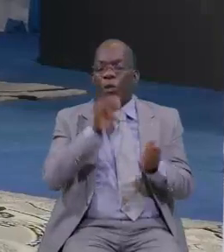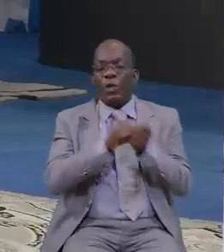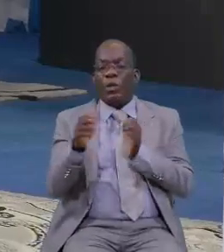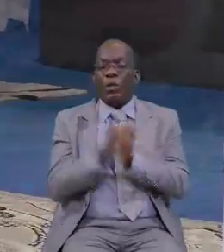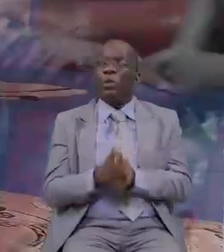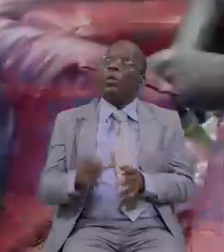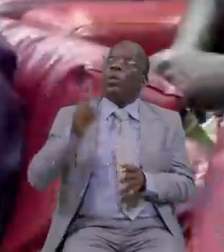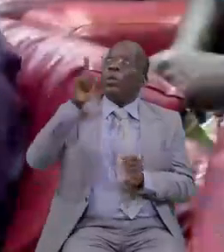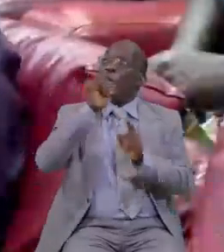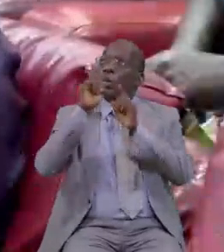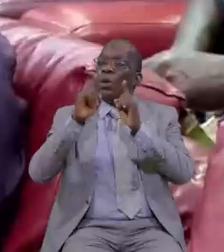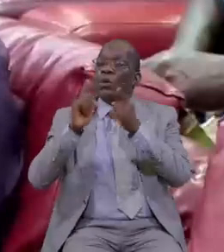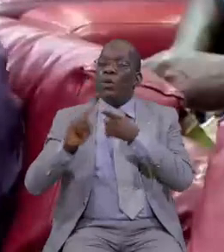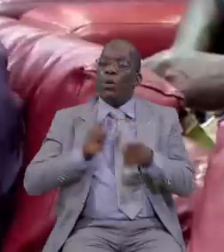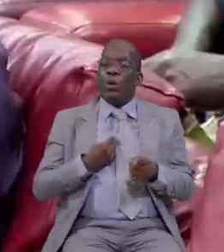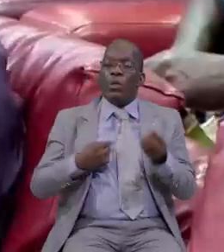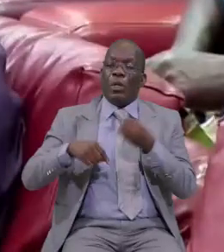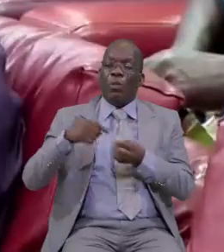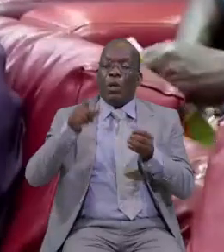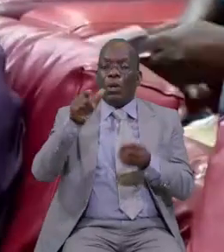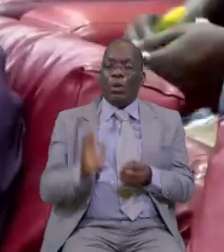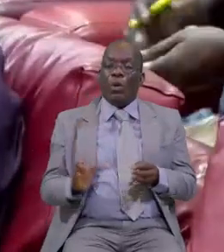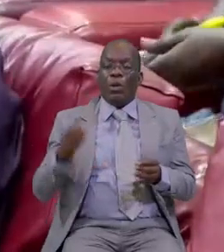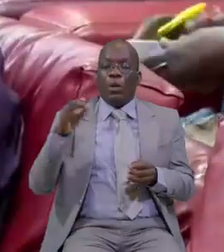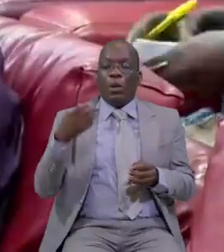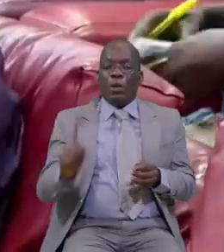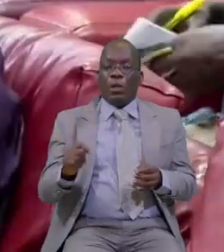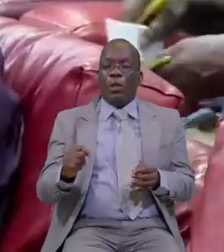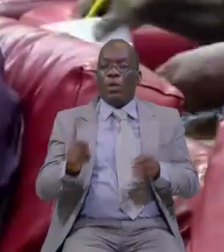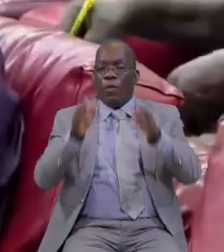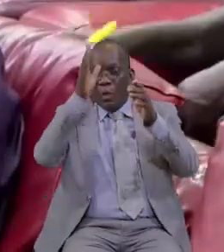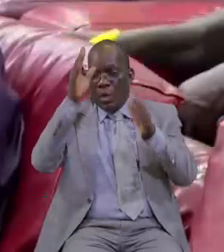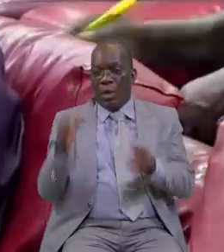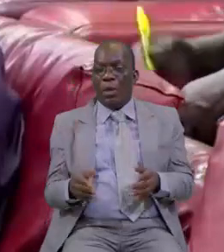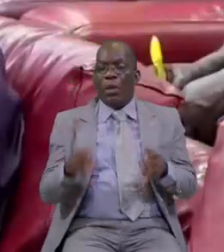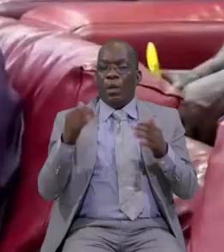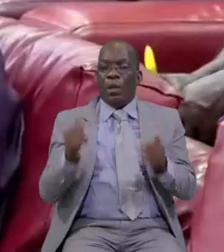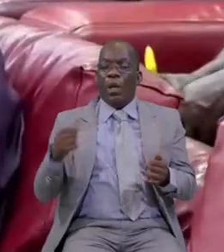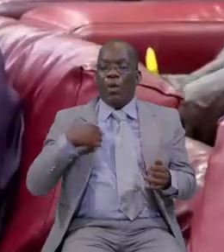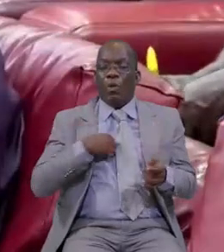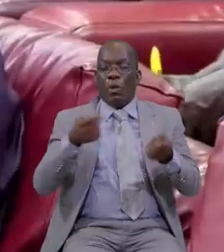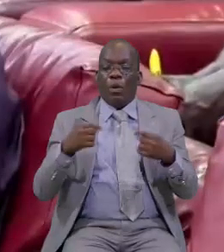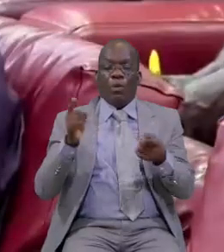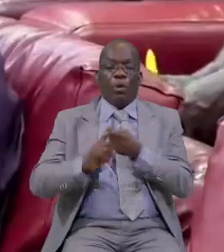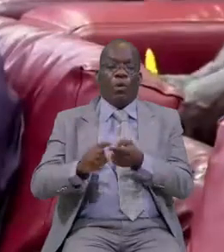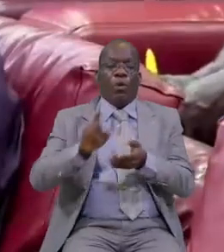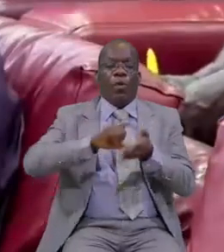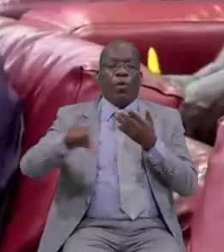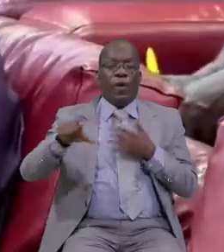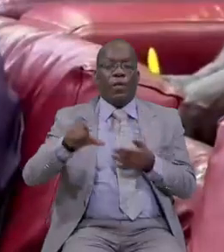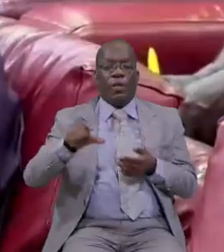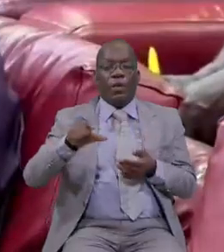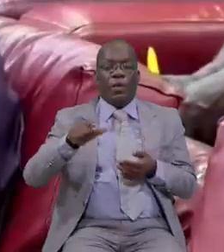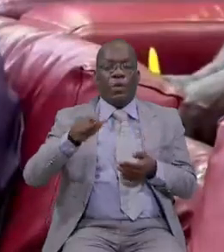the Father being the Ancient of Days. Now we come to verse 21. In verse 21,